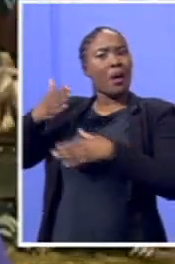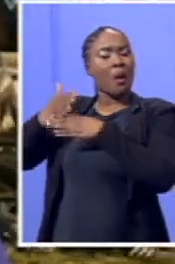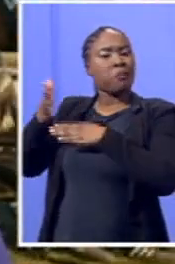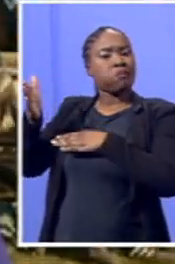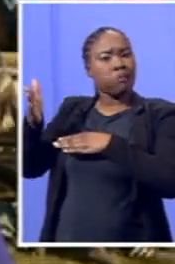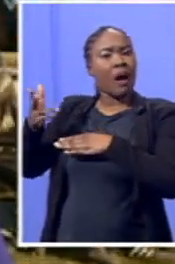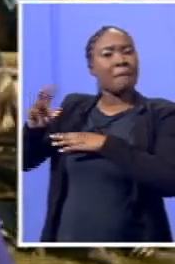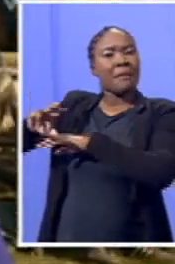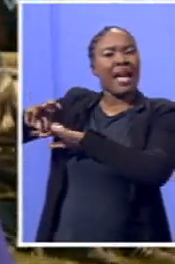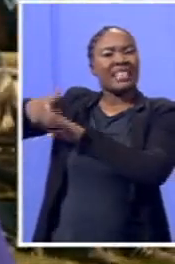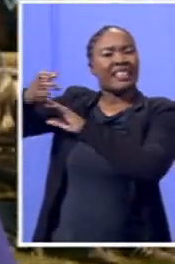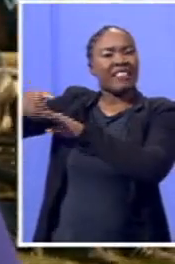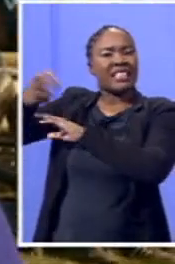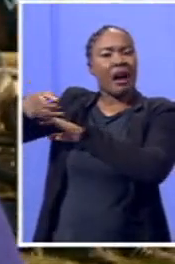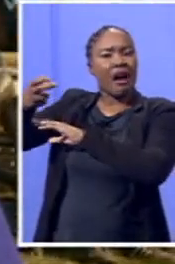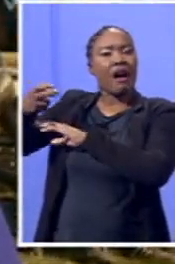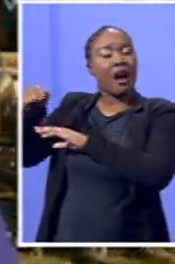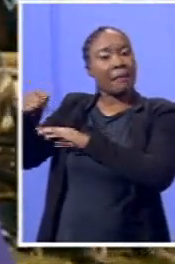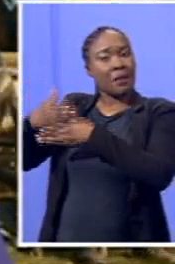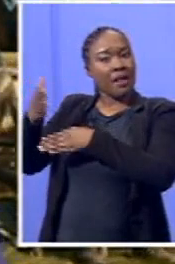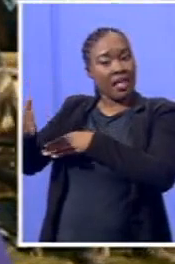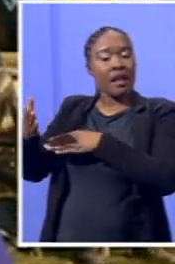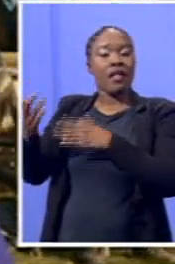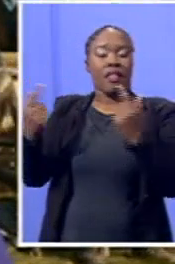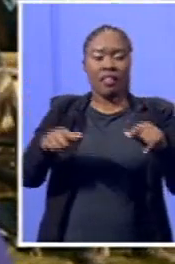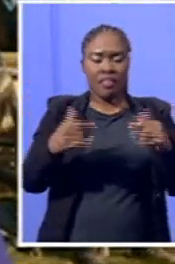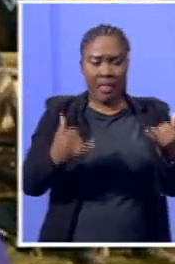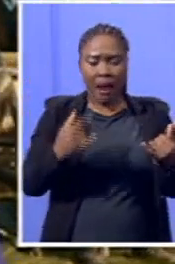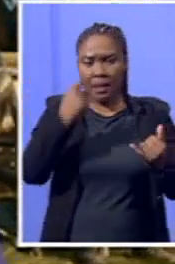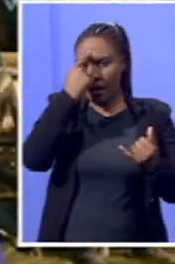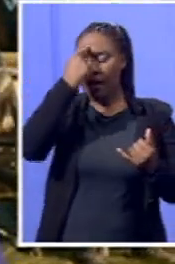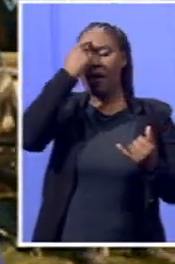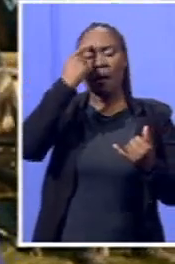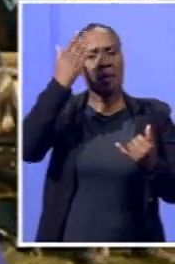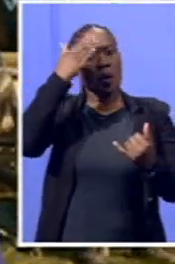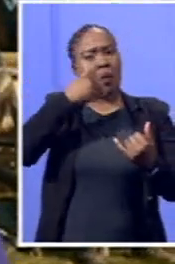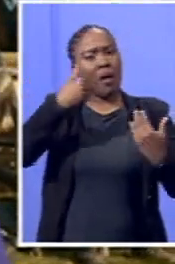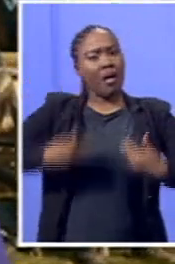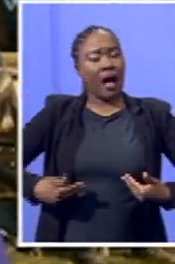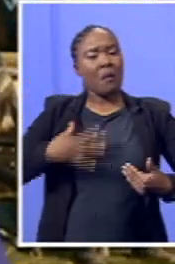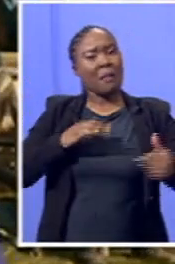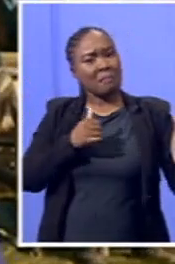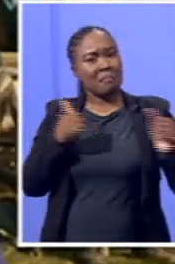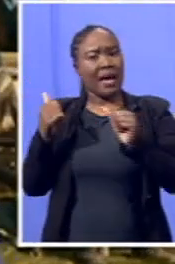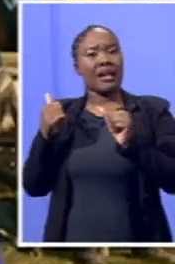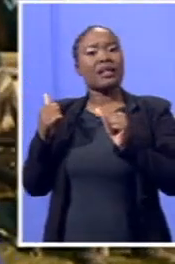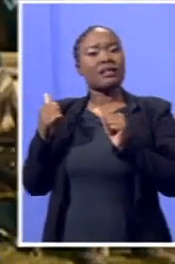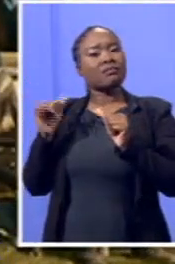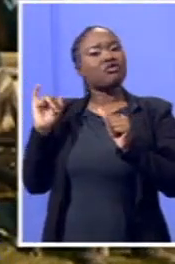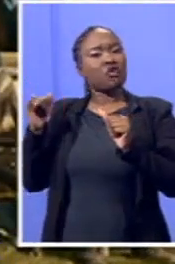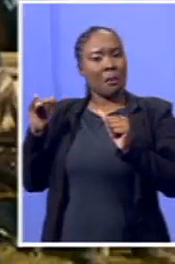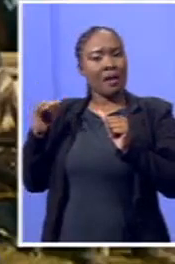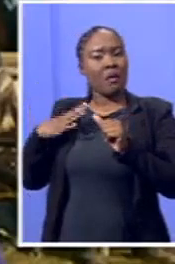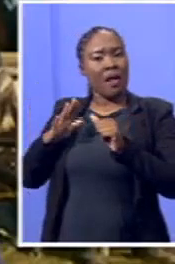All had gone in my mind. Now that I'm here, I know who I am, and I want to go back and market myself for a